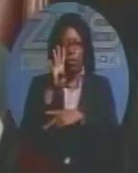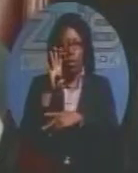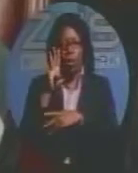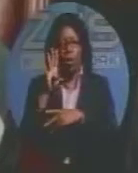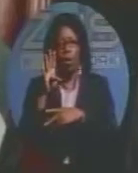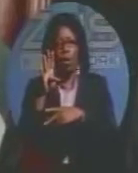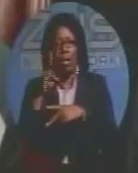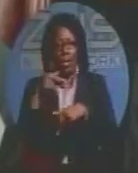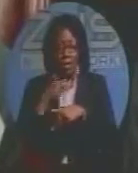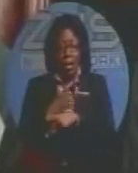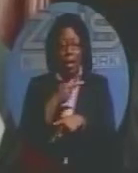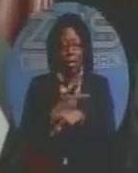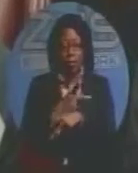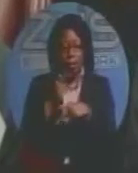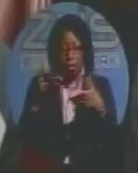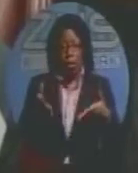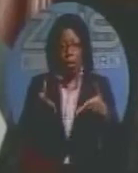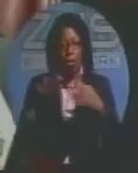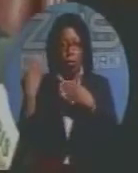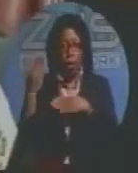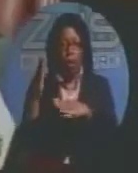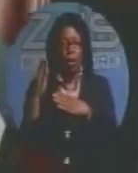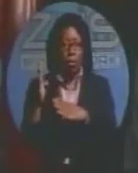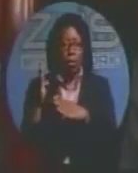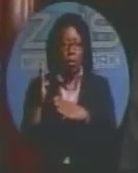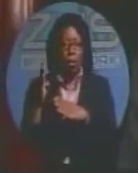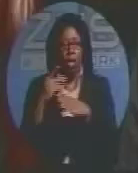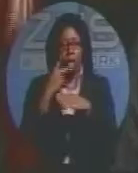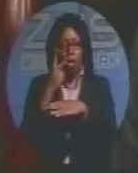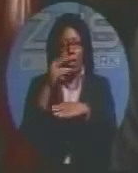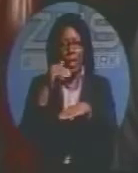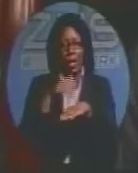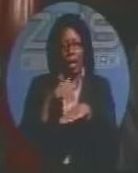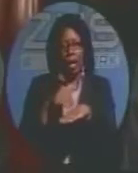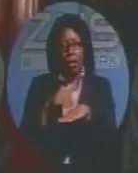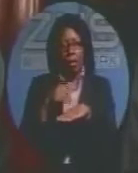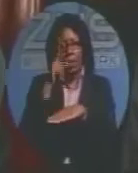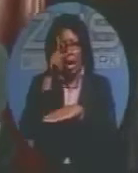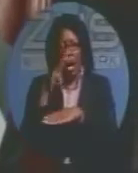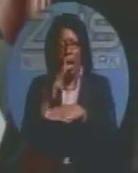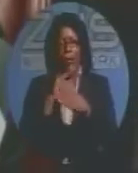times the Bahamian population, you could be looking at jackpots of $500,000.